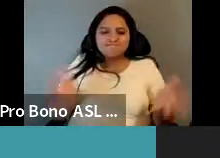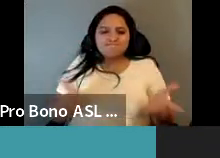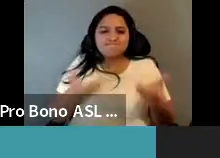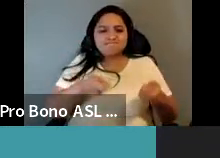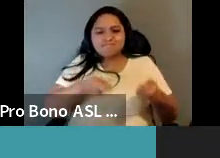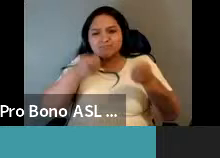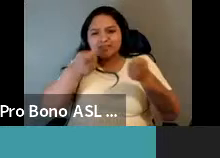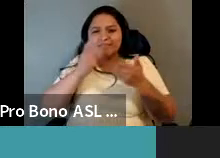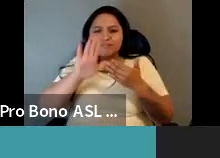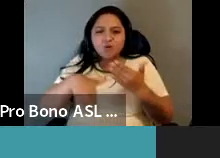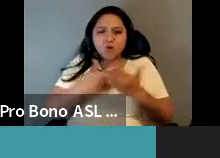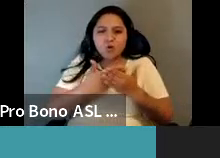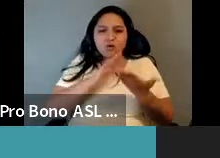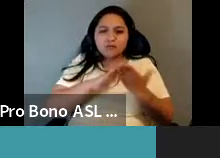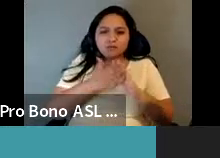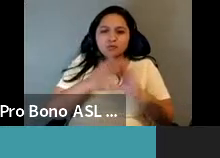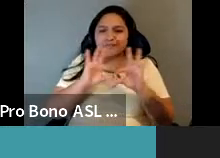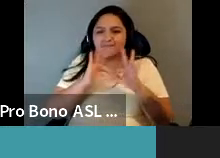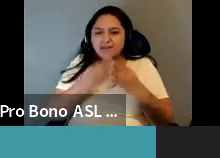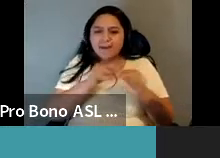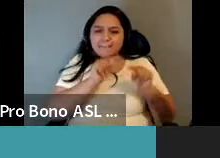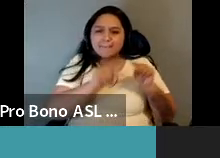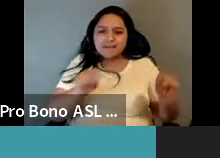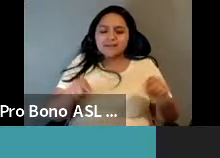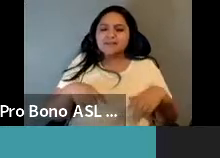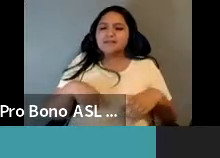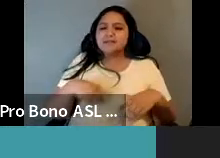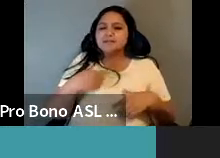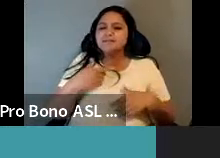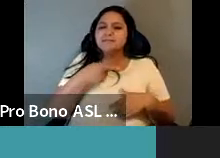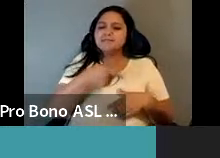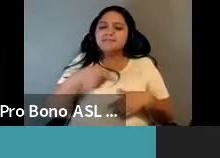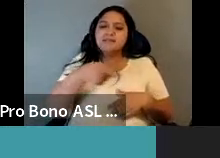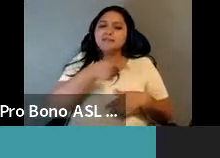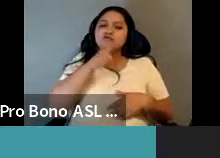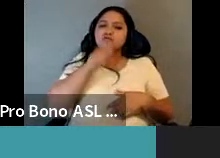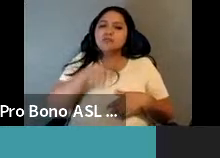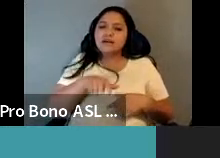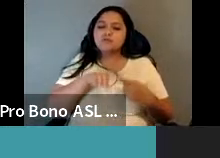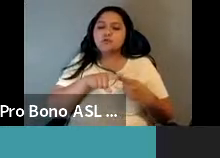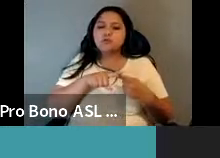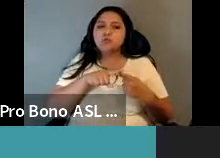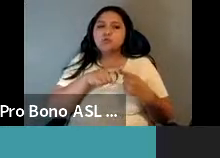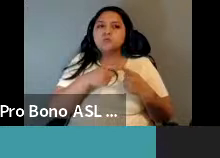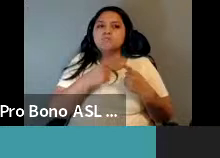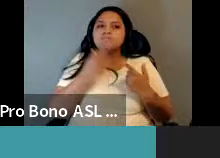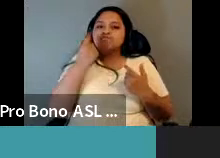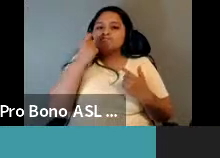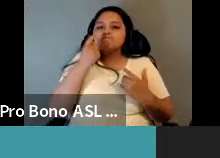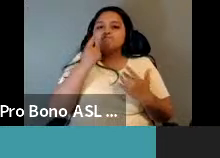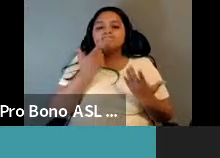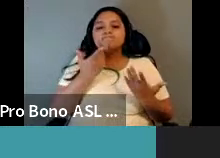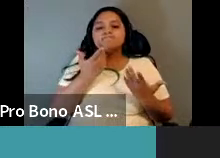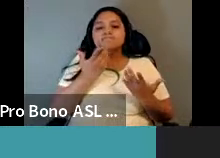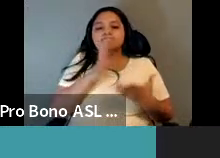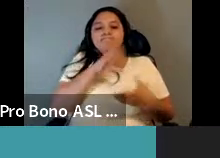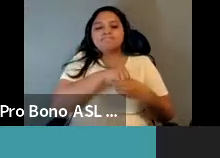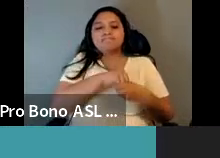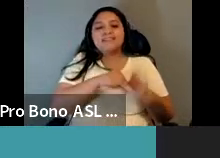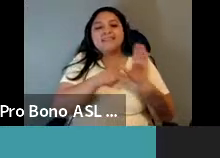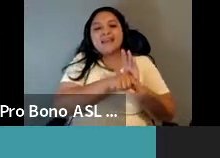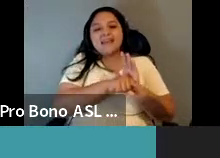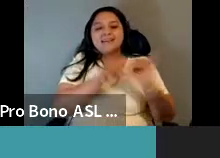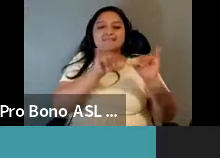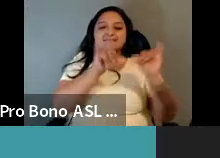all families so that they don't need to interact negatively with a lot of our systems here in the county. So thanks to